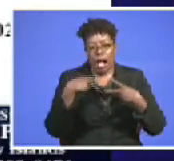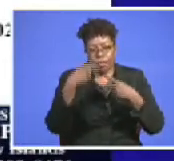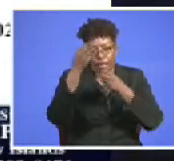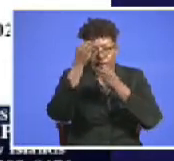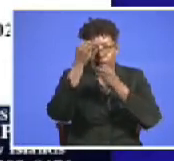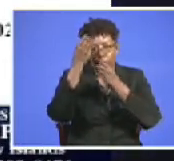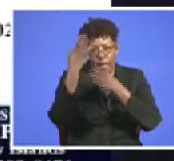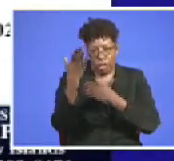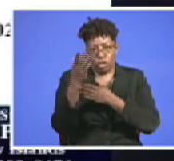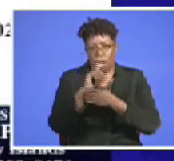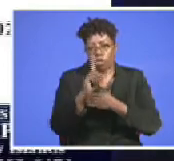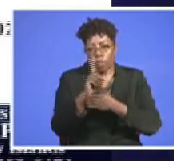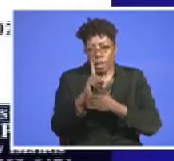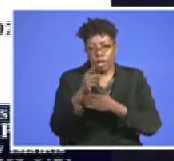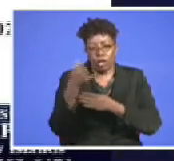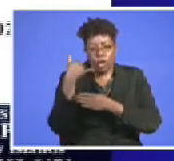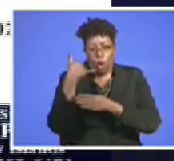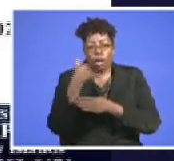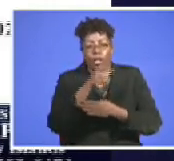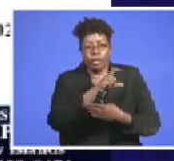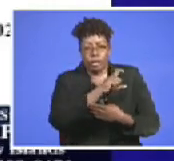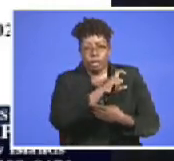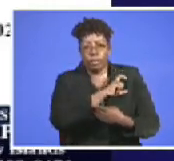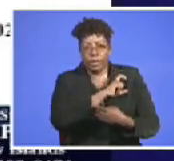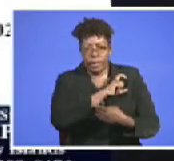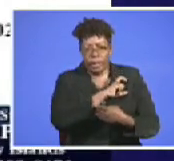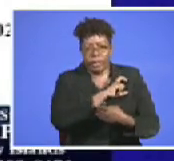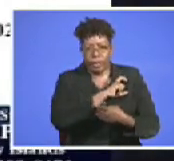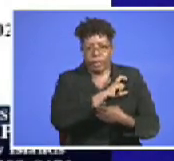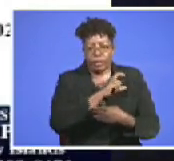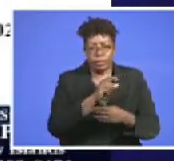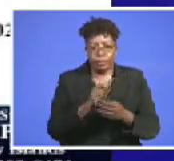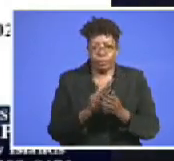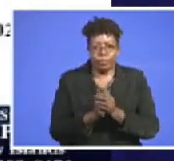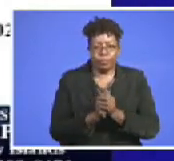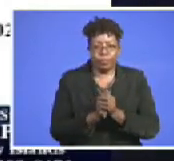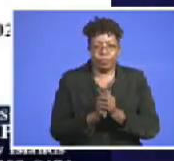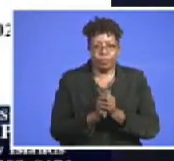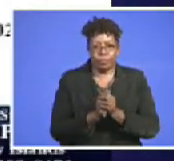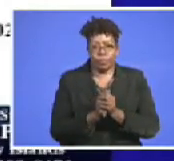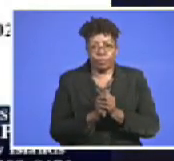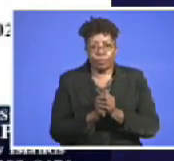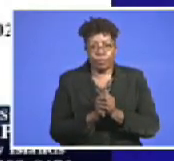on the whereabouts, you can call the police at 919 or 328 TIPS.